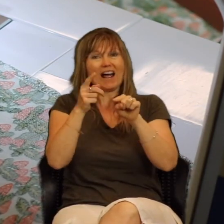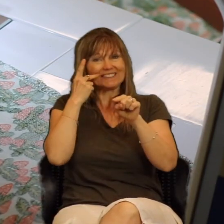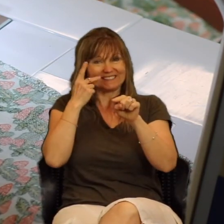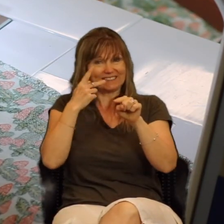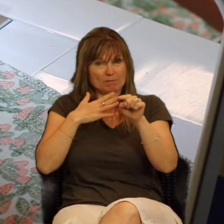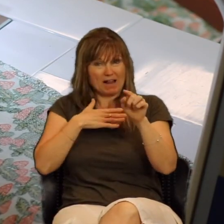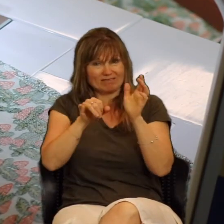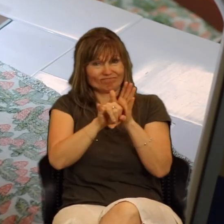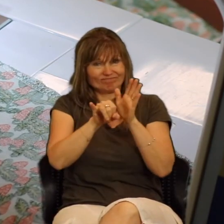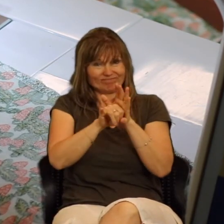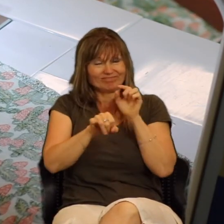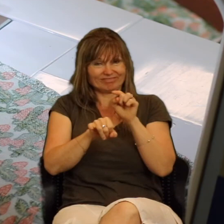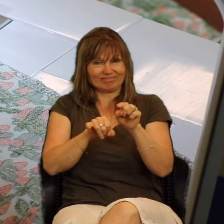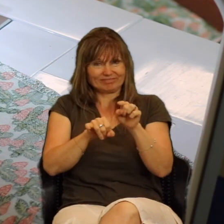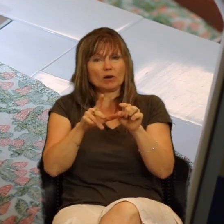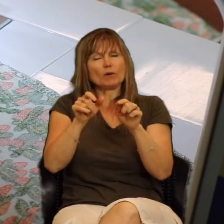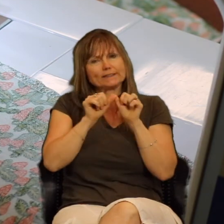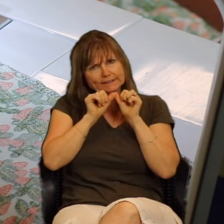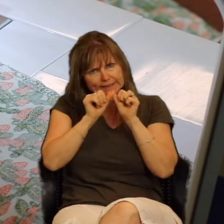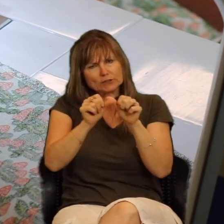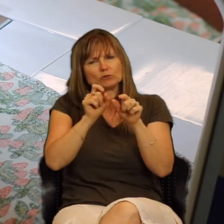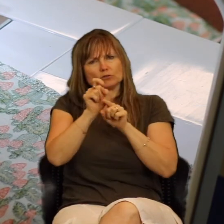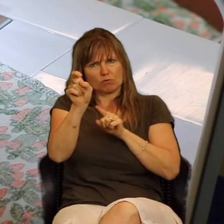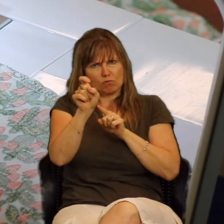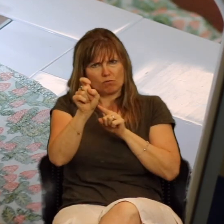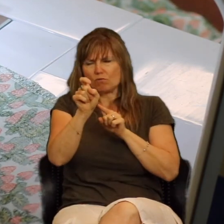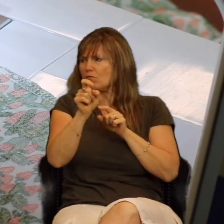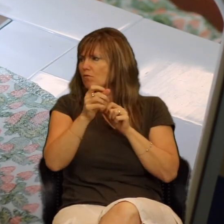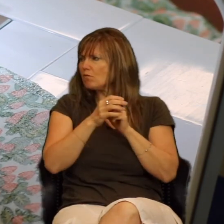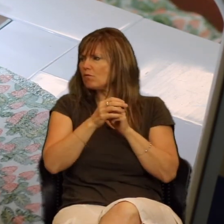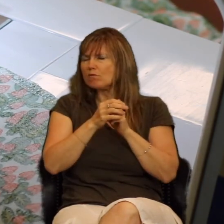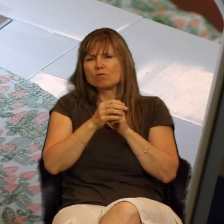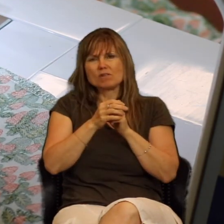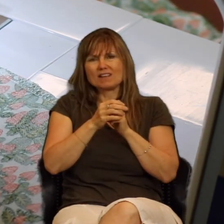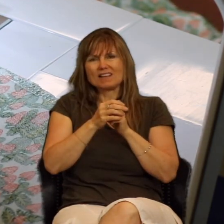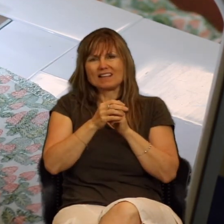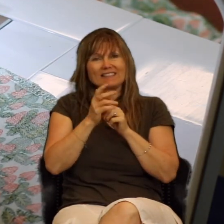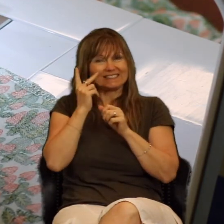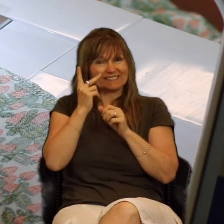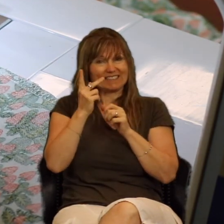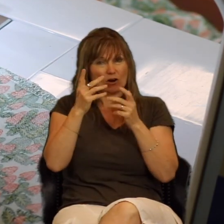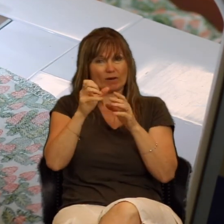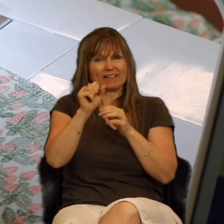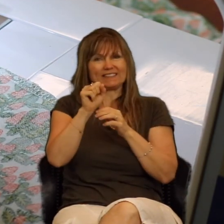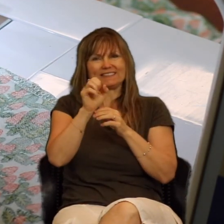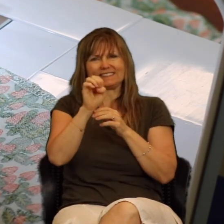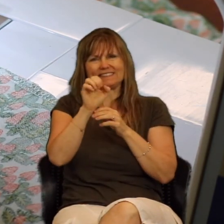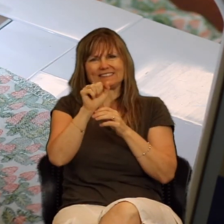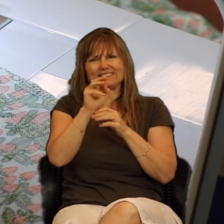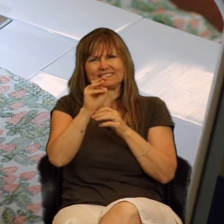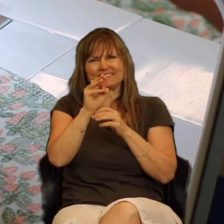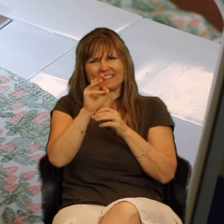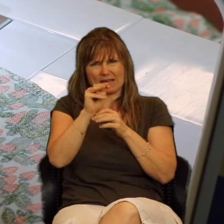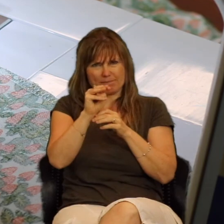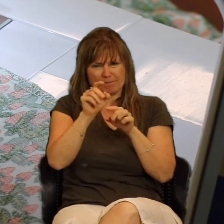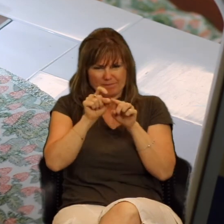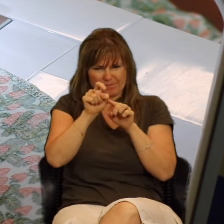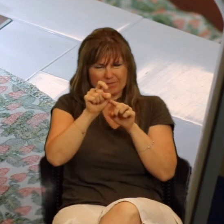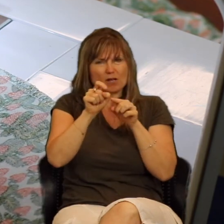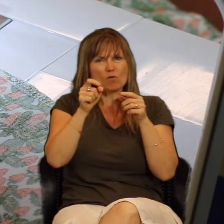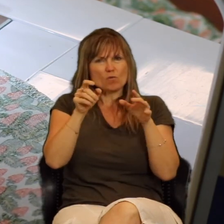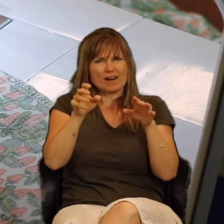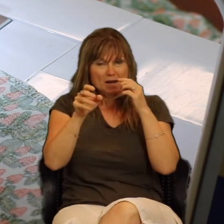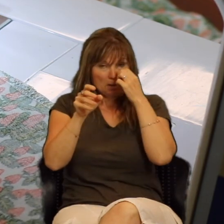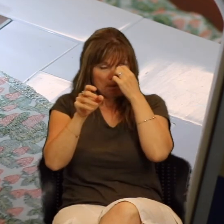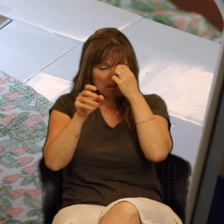continue going up the seam, and you can see we already have a stitch in place from where our